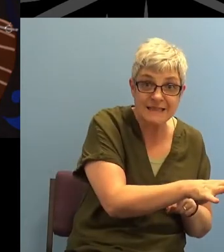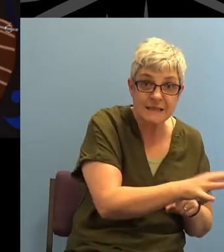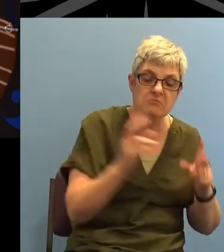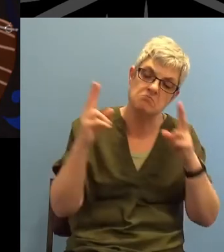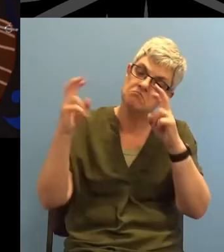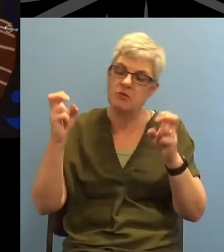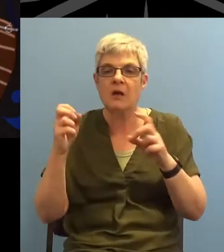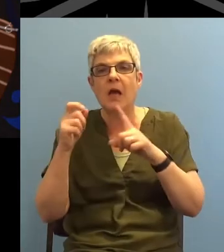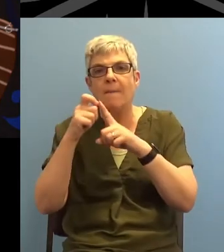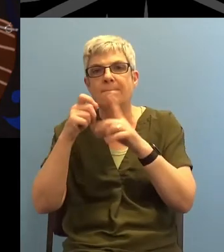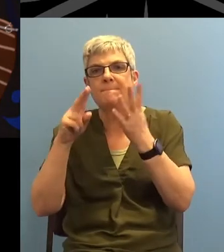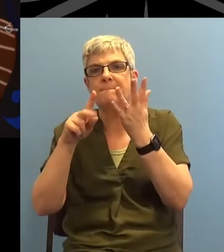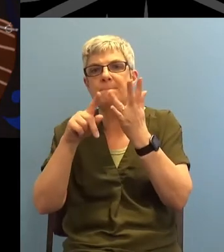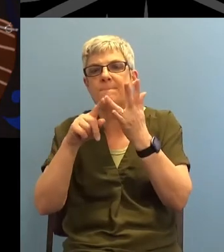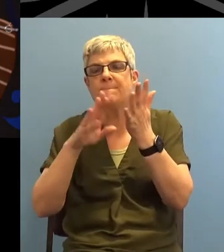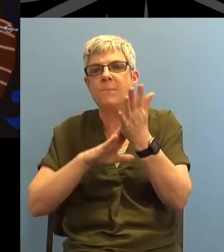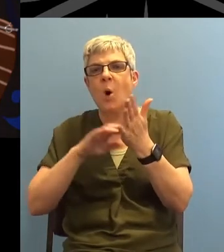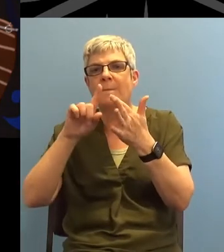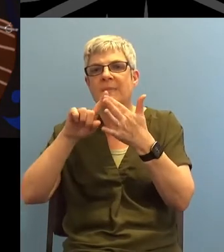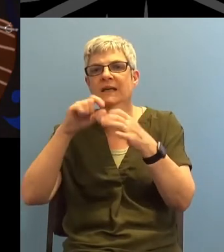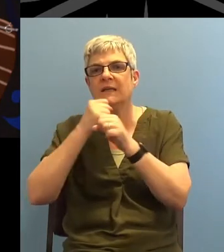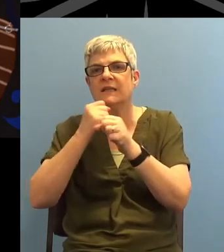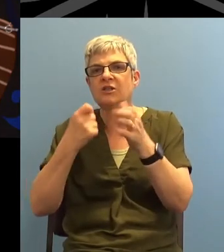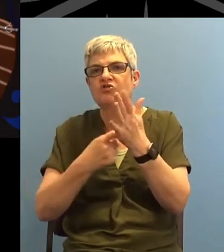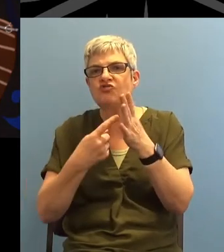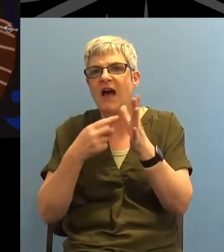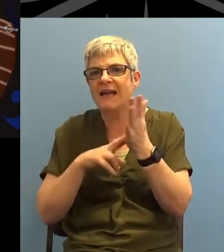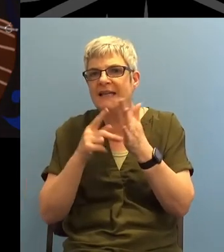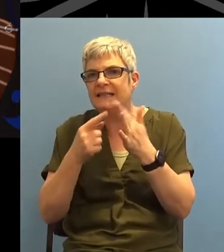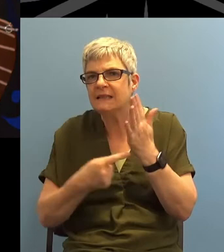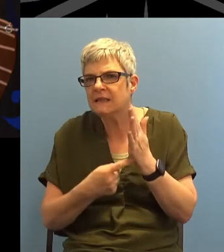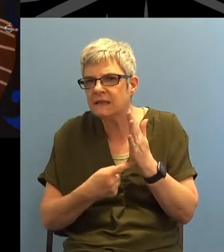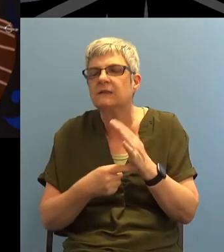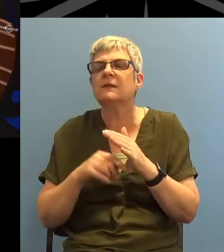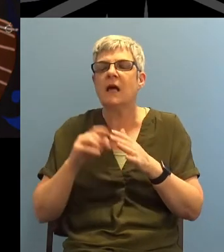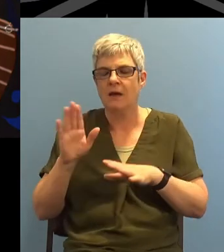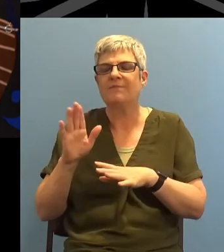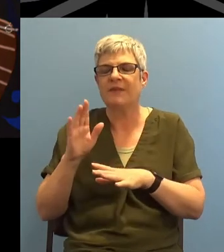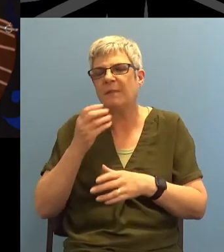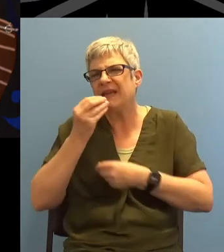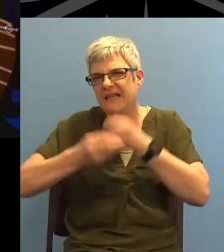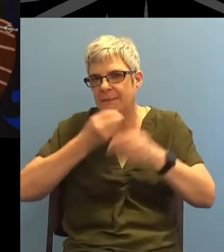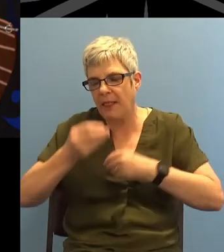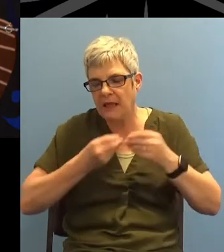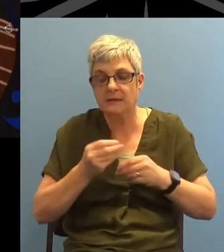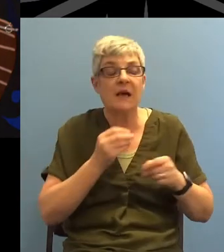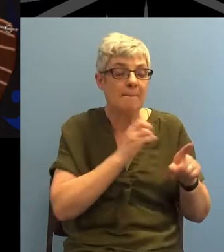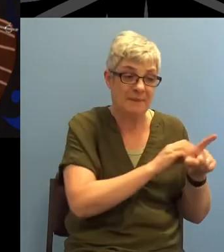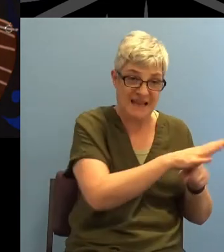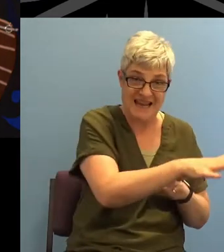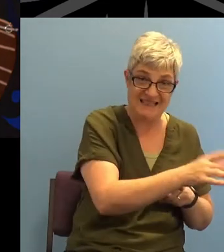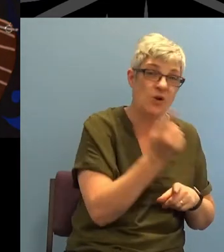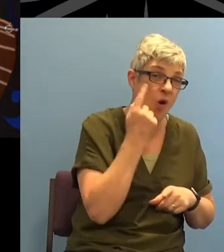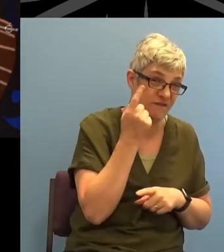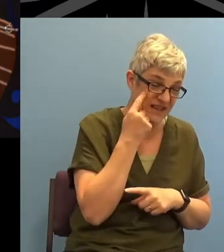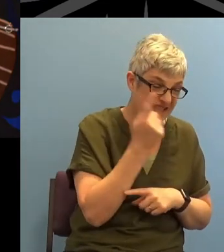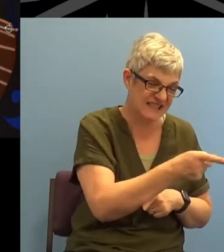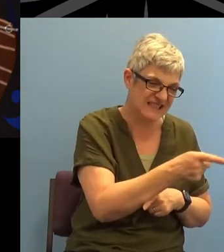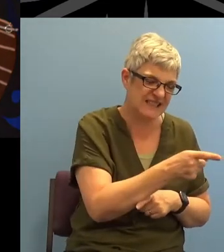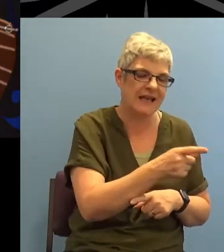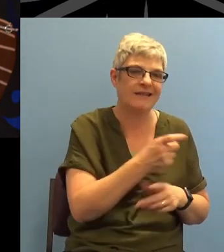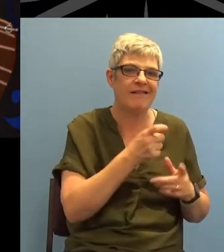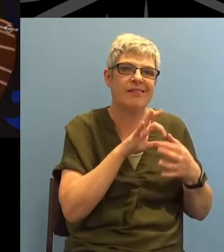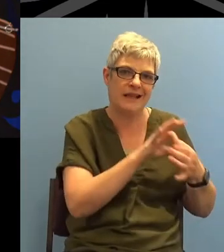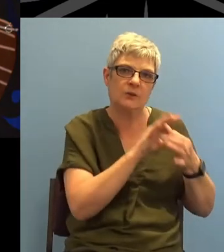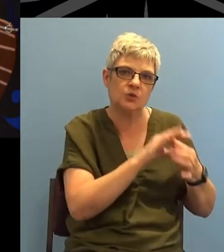and pomegranates on the other, which maybe needs a bit of explanation. I suppose plagues is fairly obvious. It's a reference to